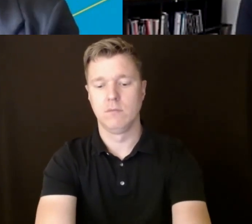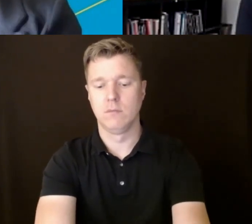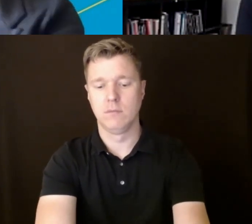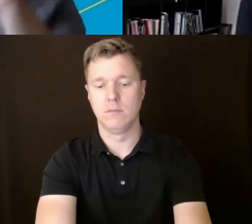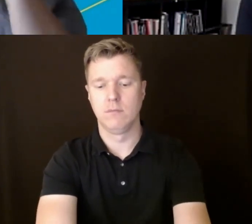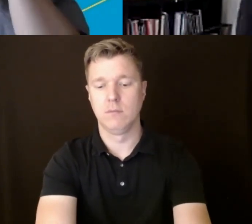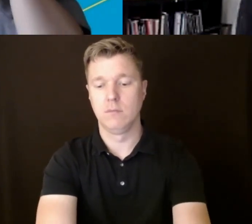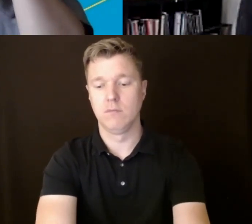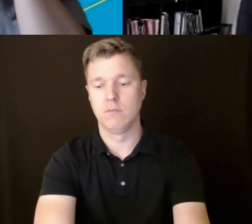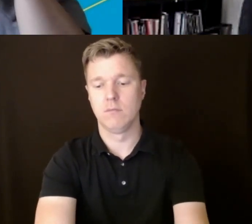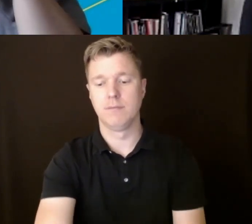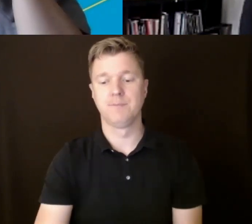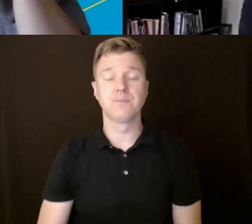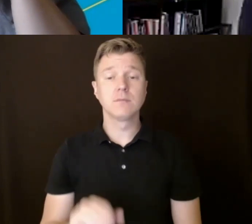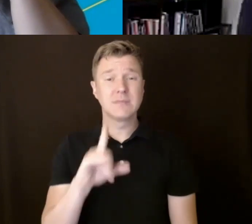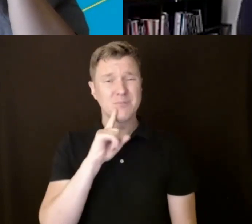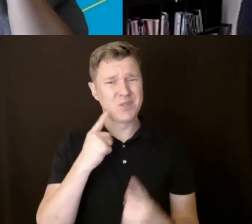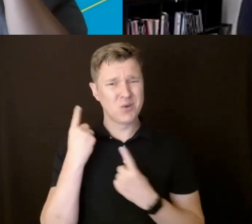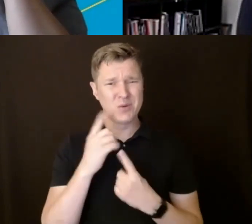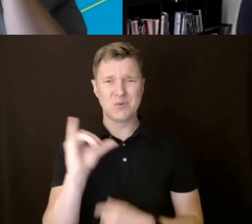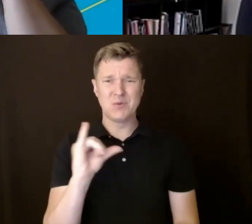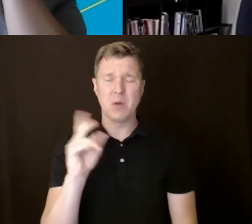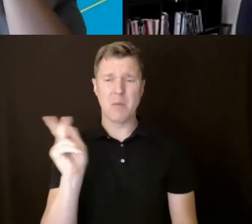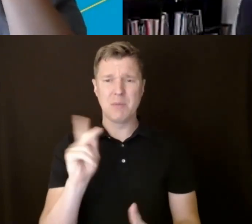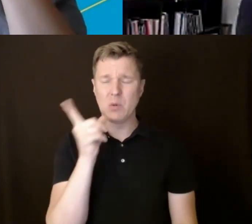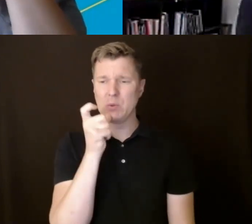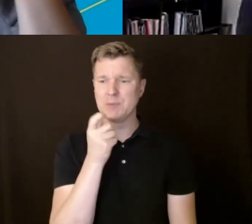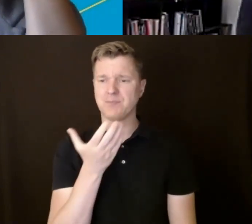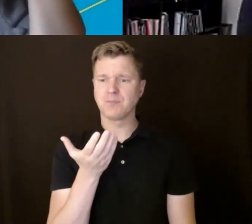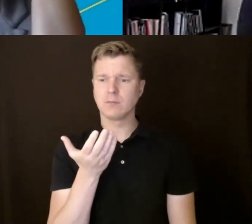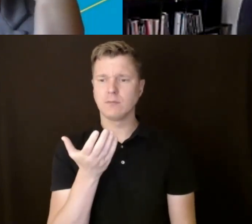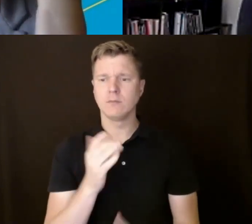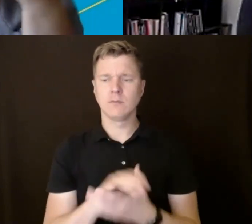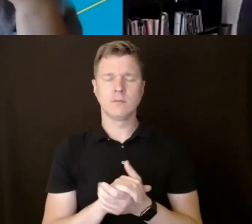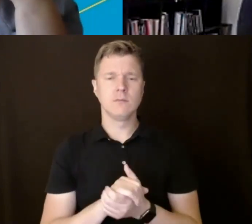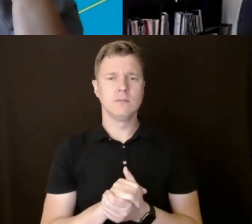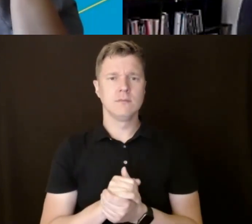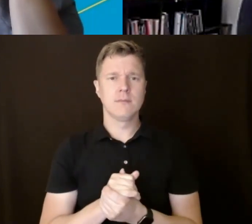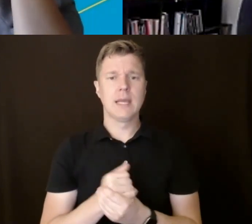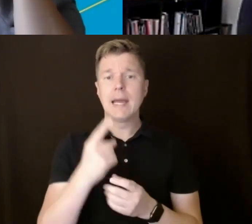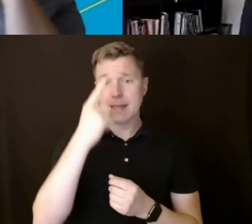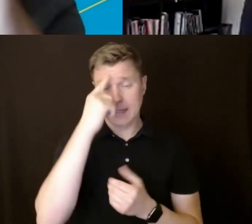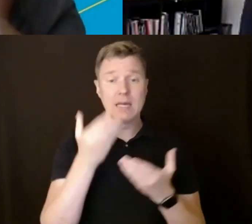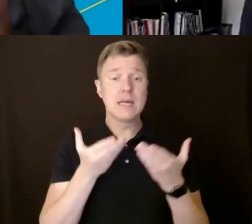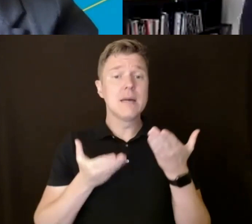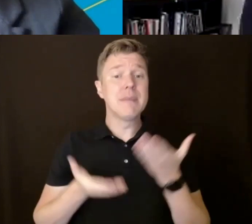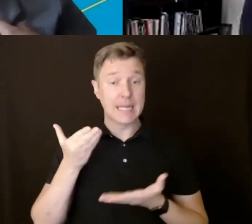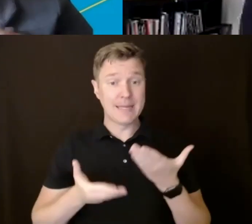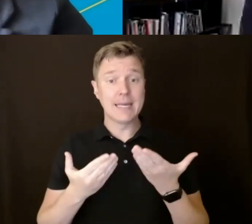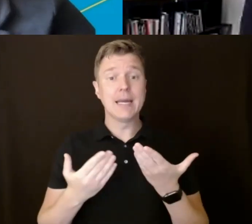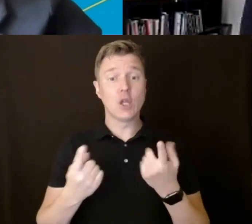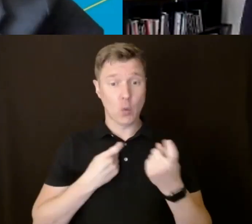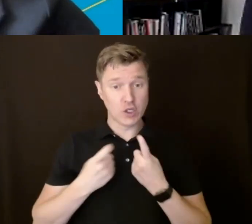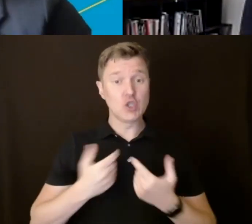And yeah, I'm curious too, you know, if folks want to, I think maybe the question should have been just like, do you have a